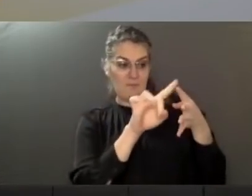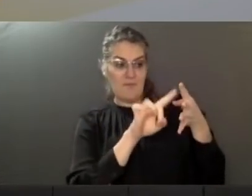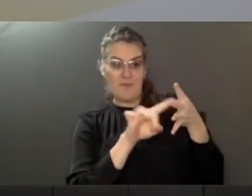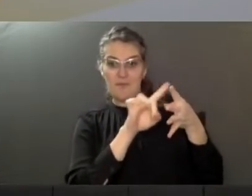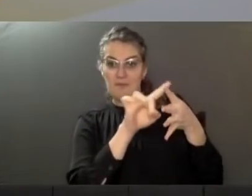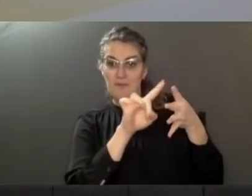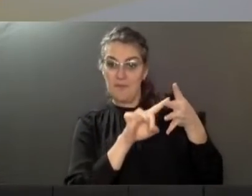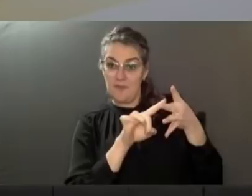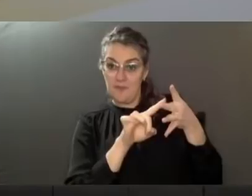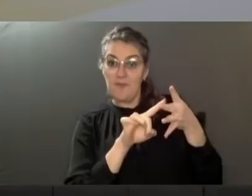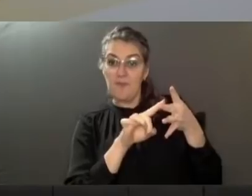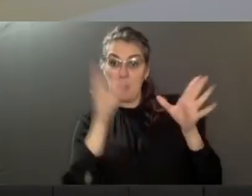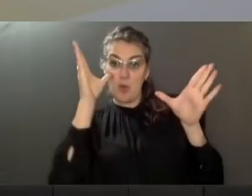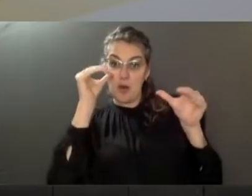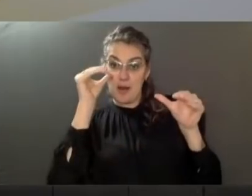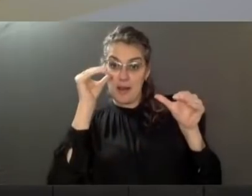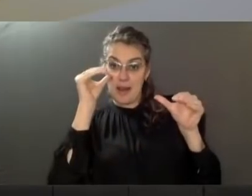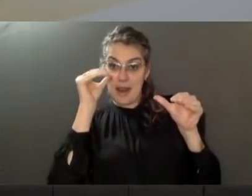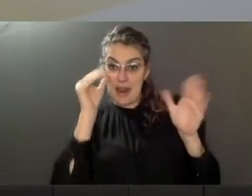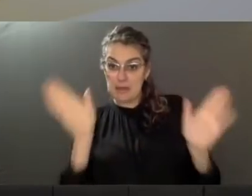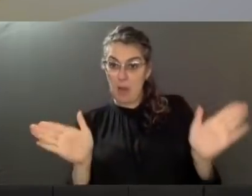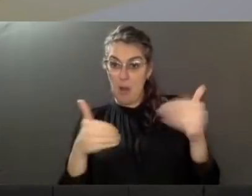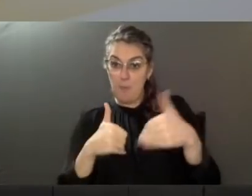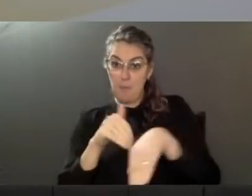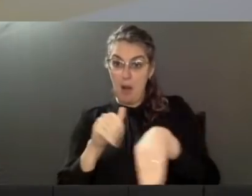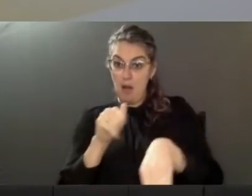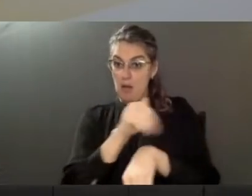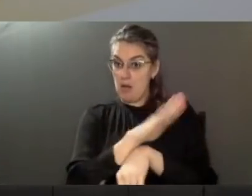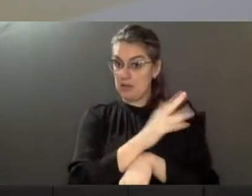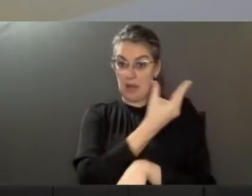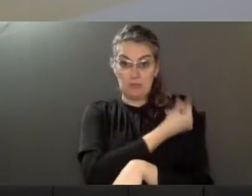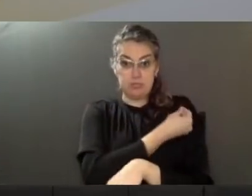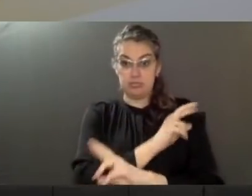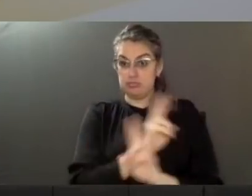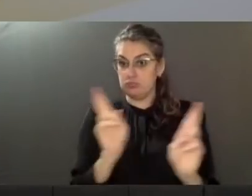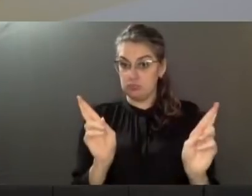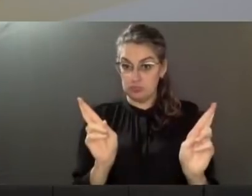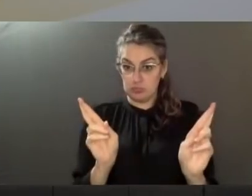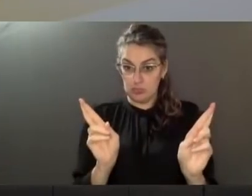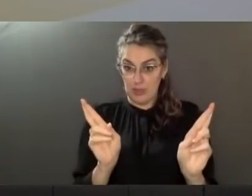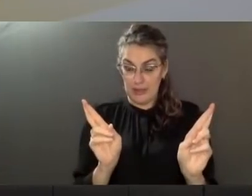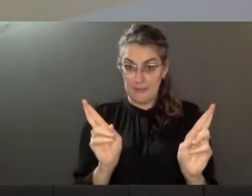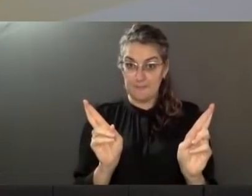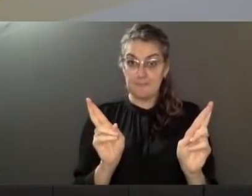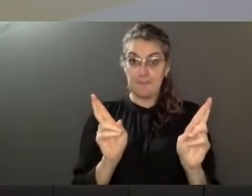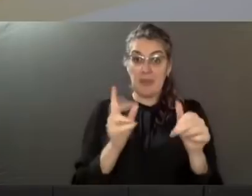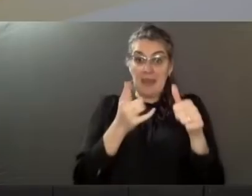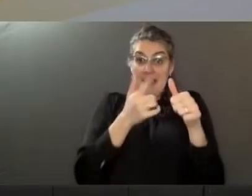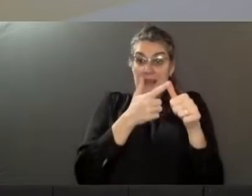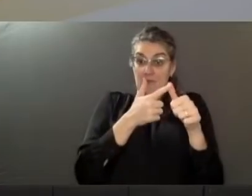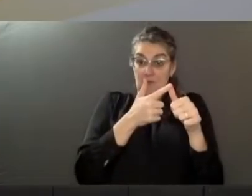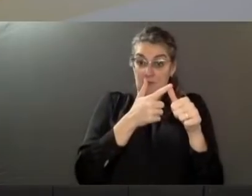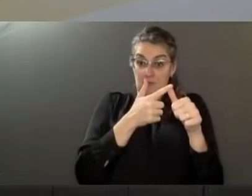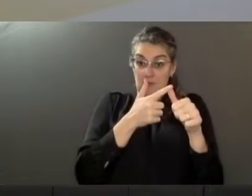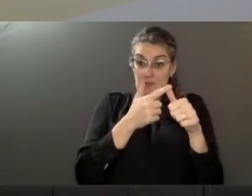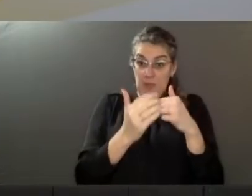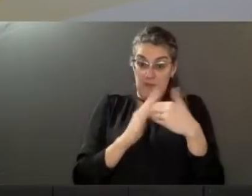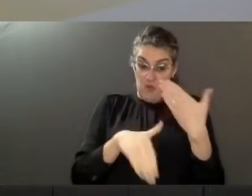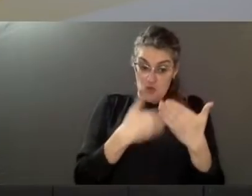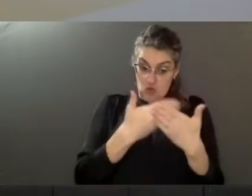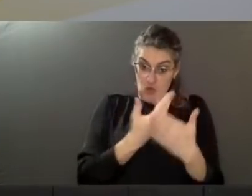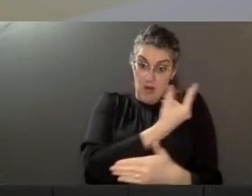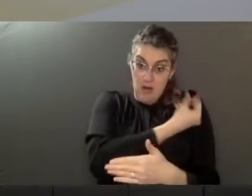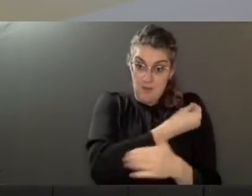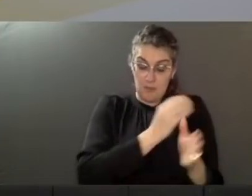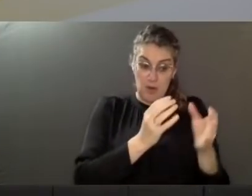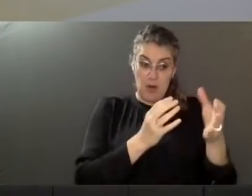out. And given the fact that we've been holding back a second dose of vaccine, we expect to